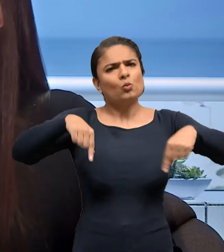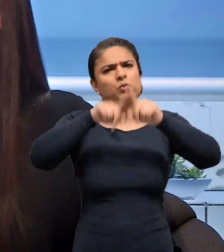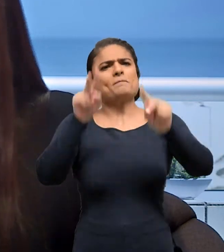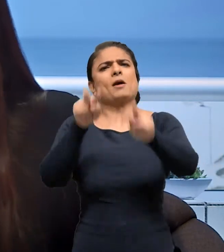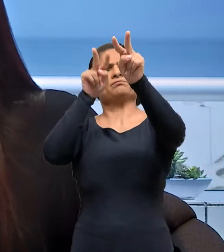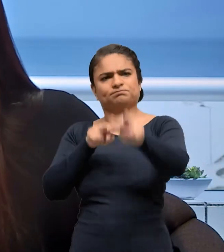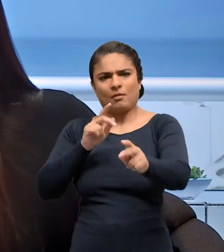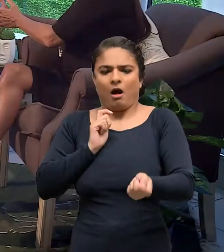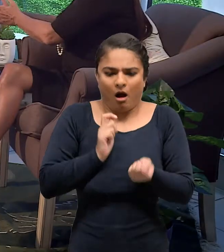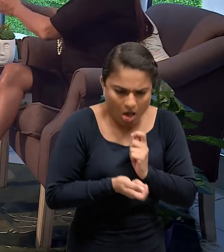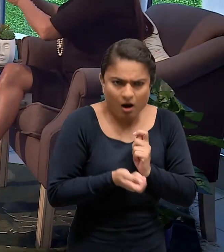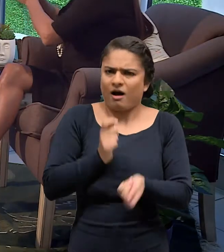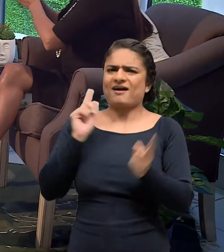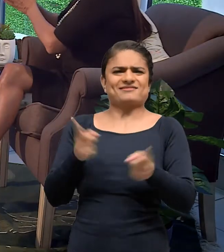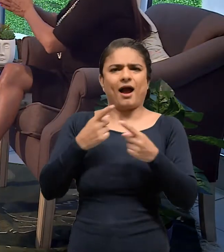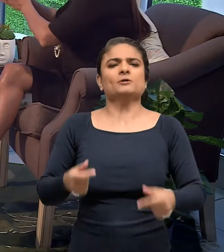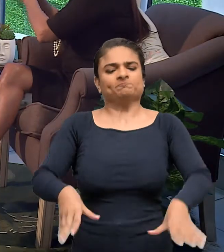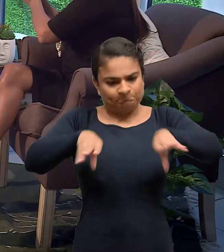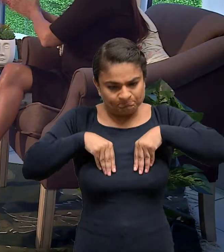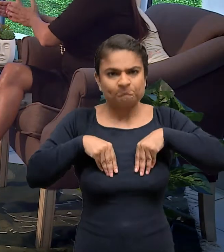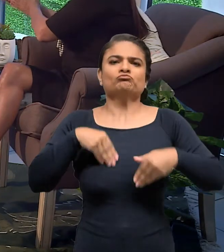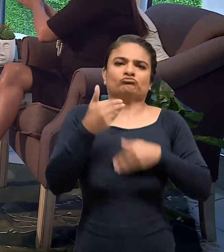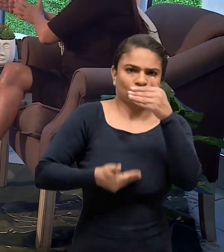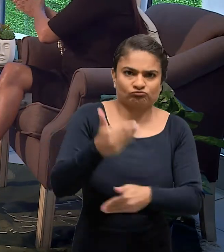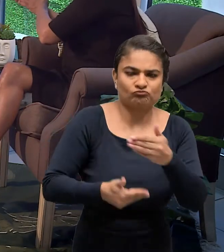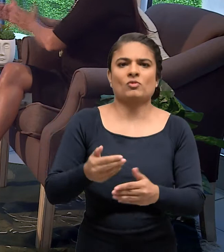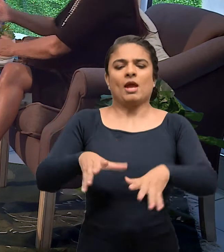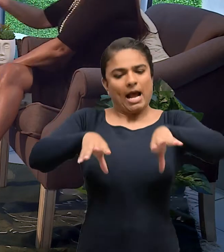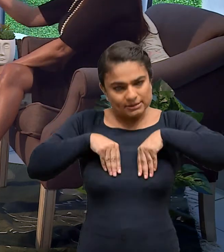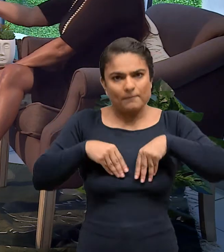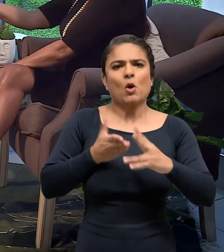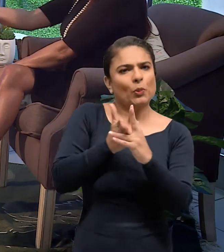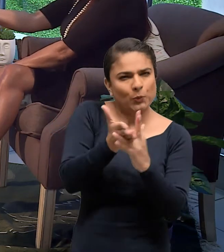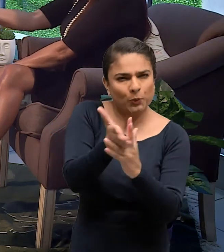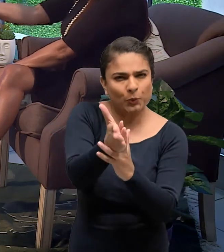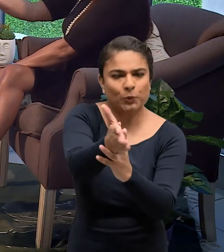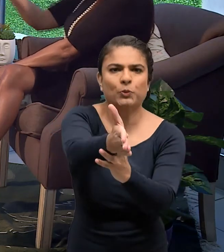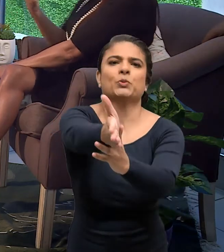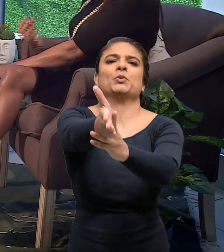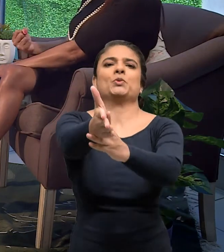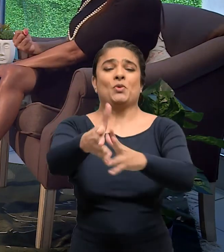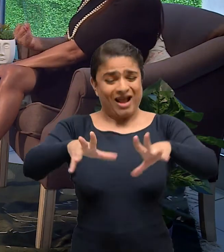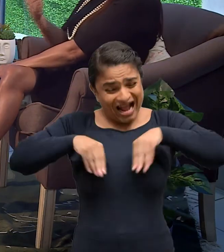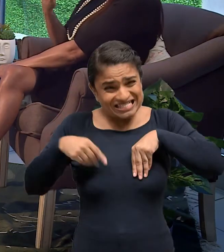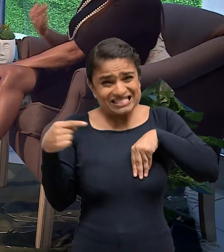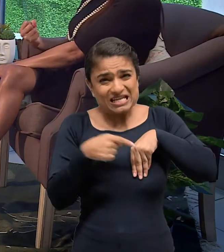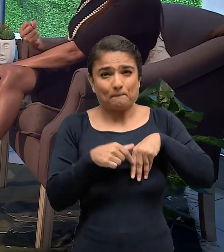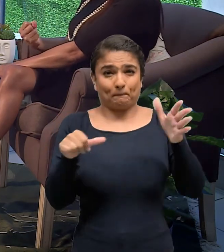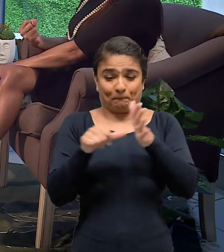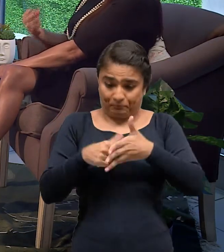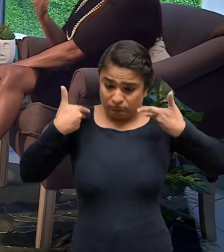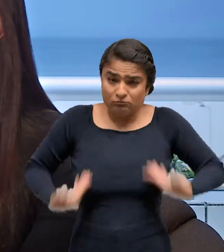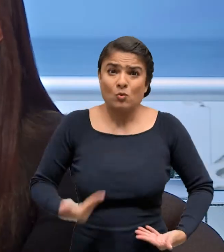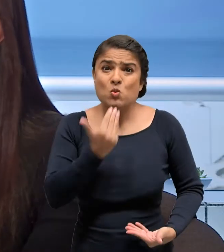become disabled, you need to go on that self-acceptance road. When you start with acceptance, who you